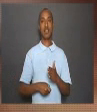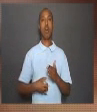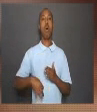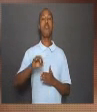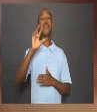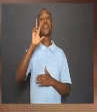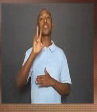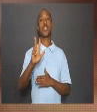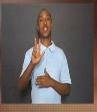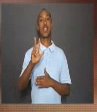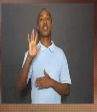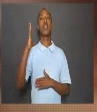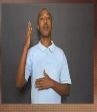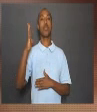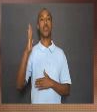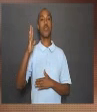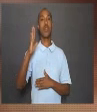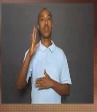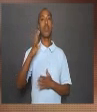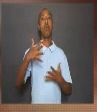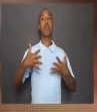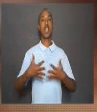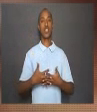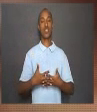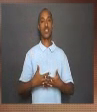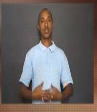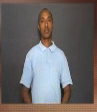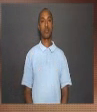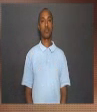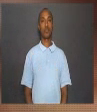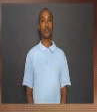of 3 types of combinations.